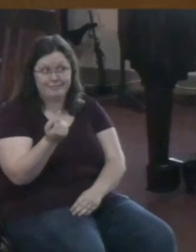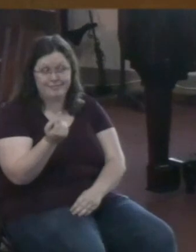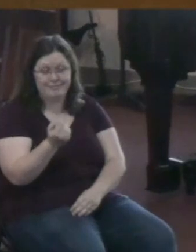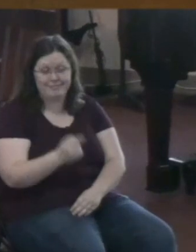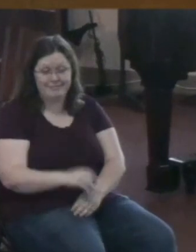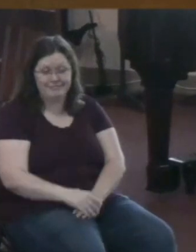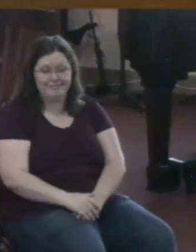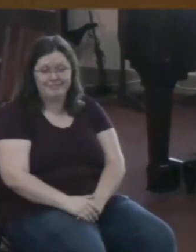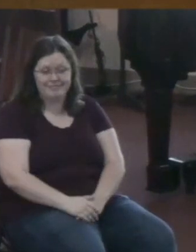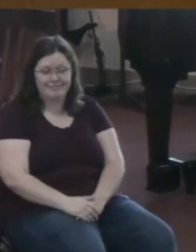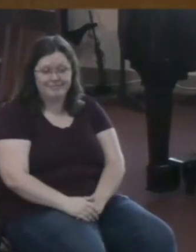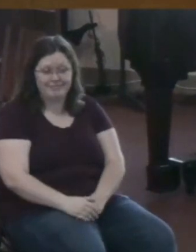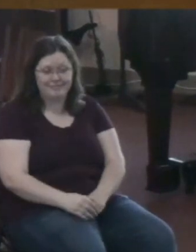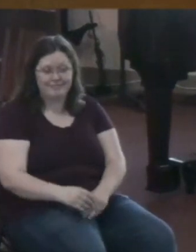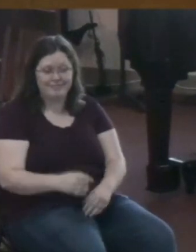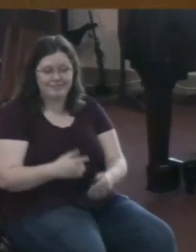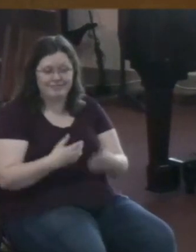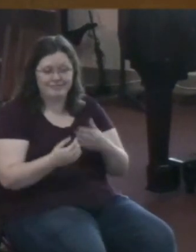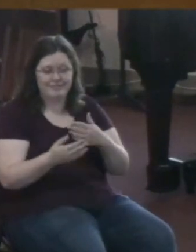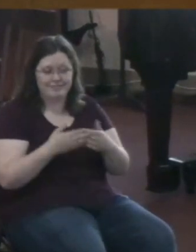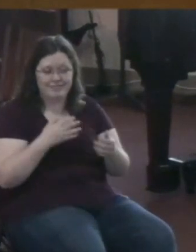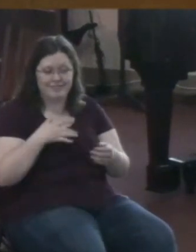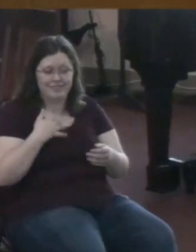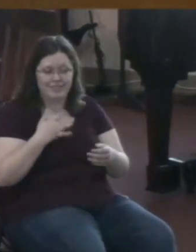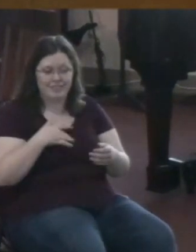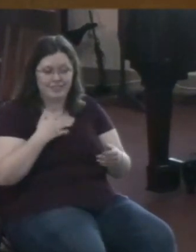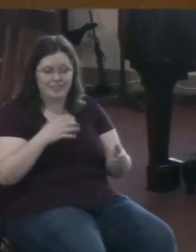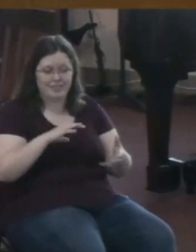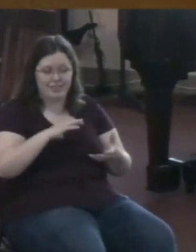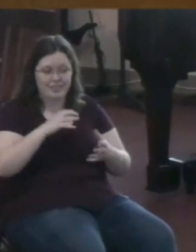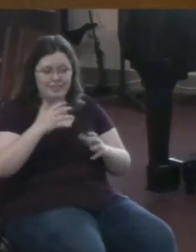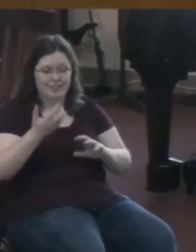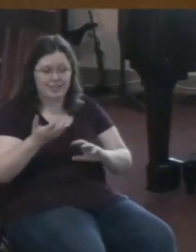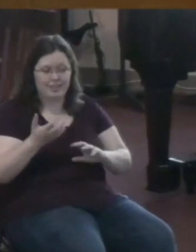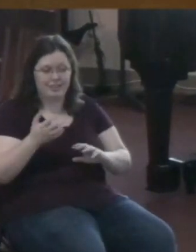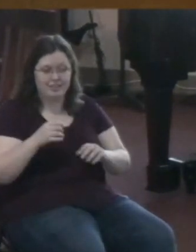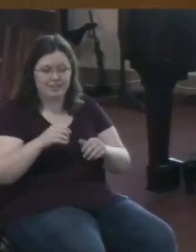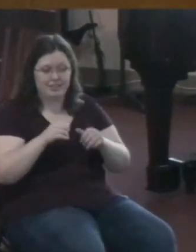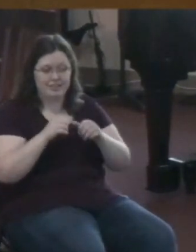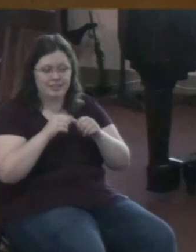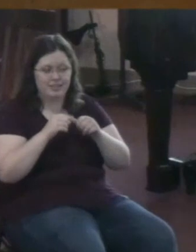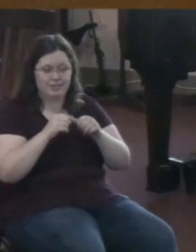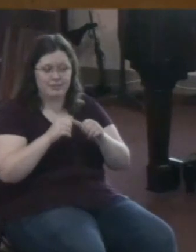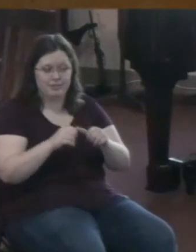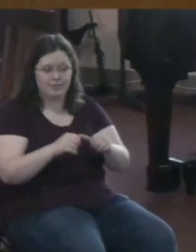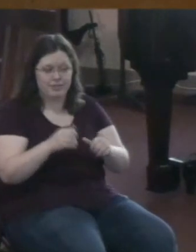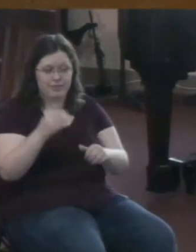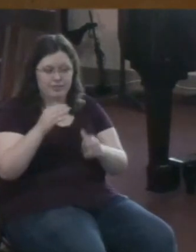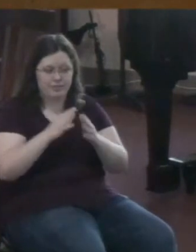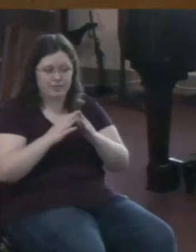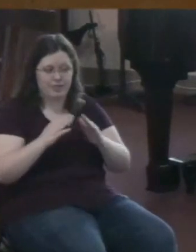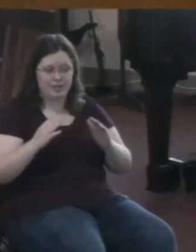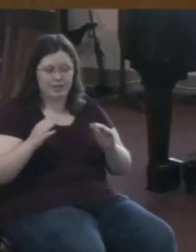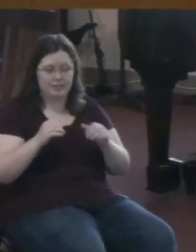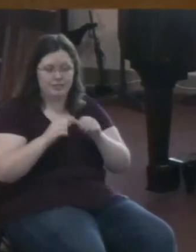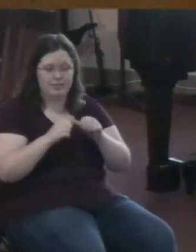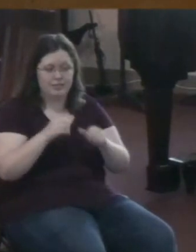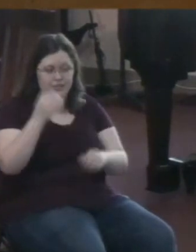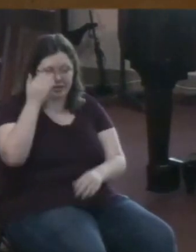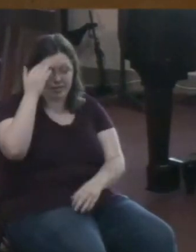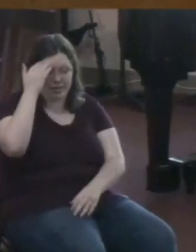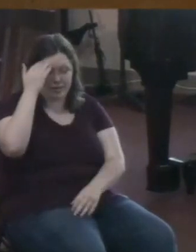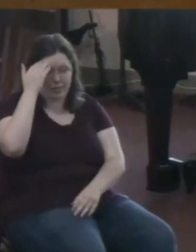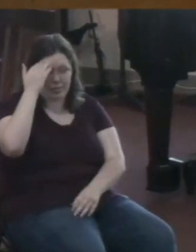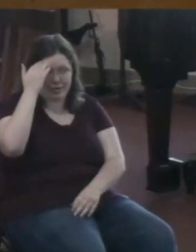So you can identify with that silence and just maintain awareness. You can go about your daily